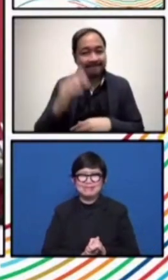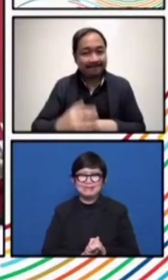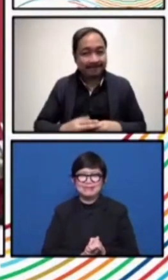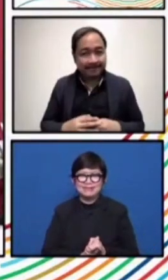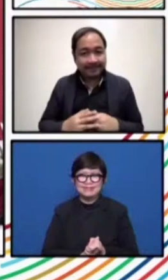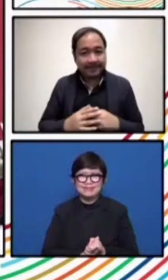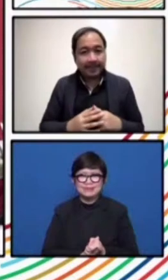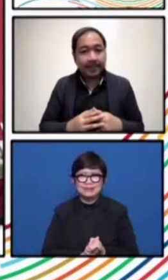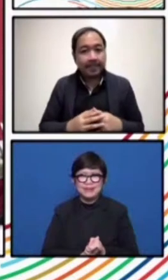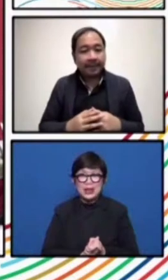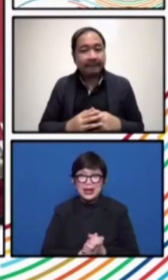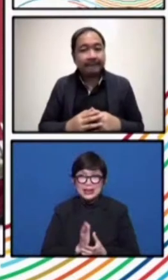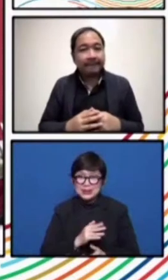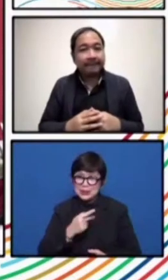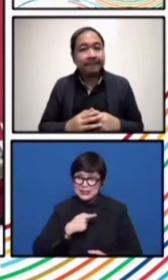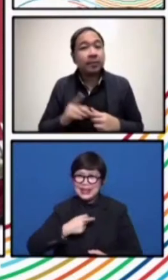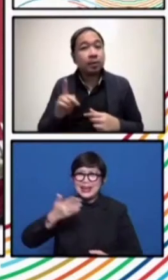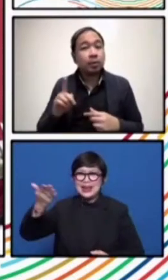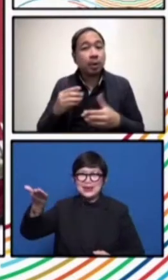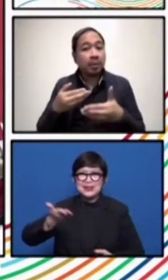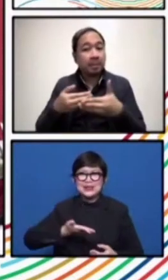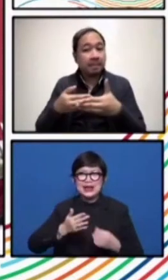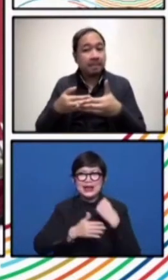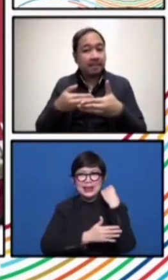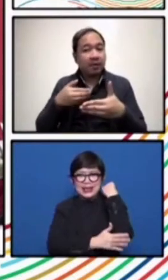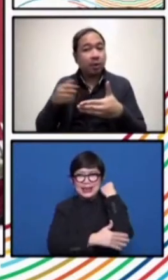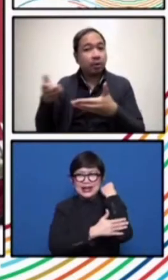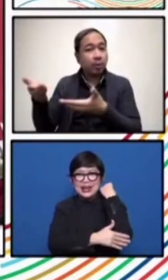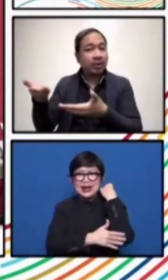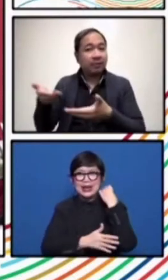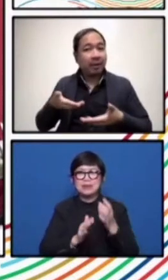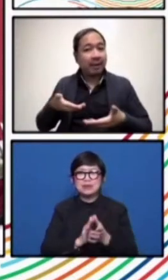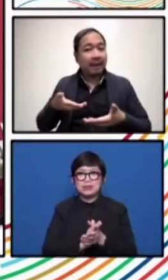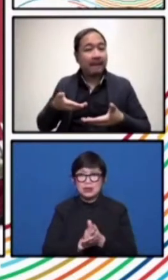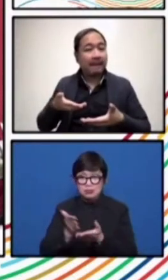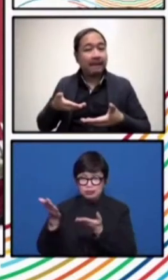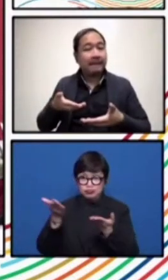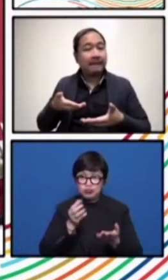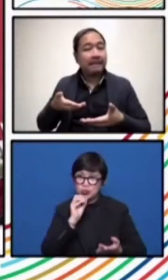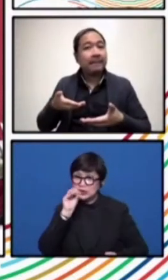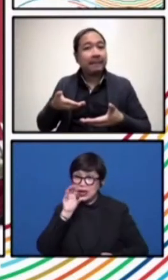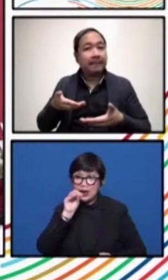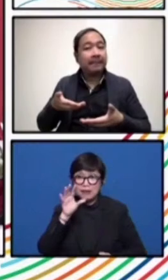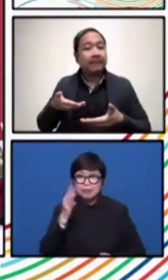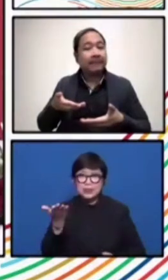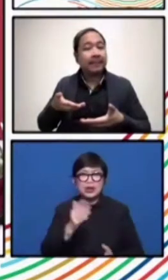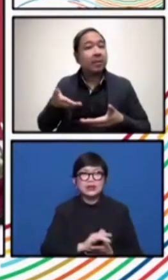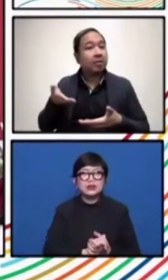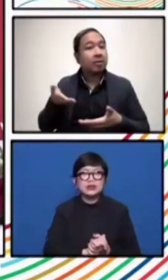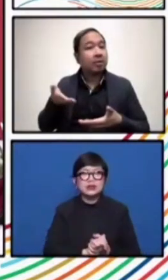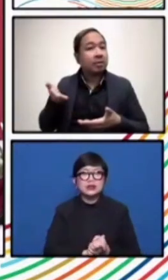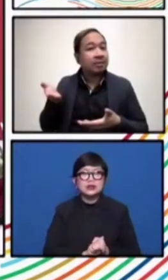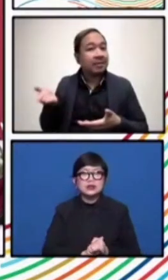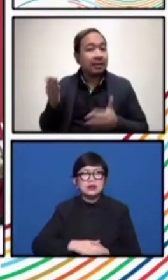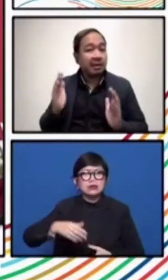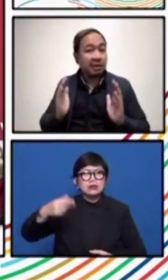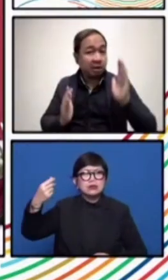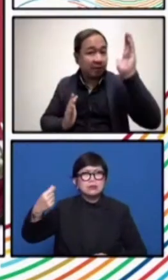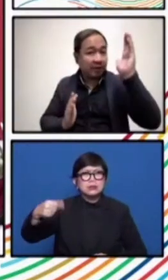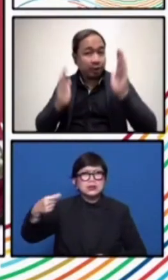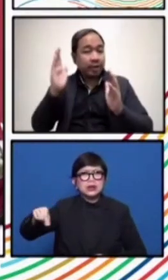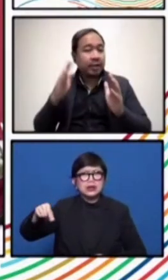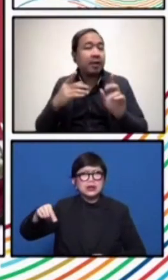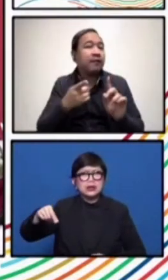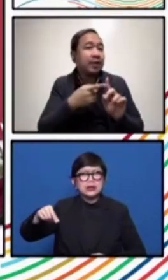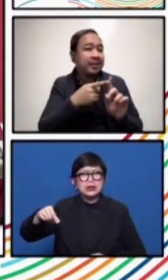before I invite countries to make interventions I'd like to welcome the minister from Cambodia who has joined the group this